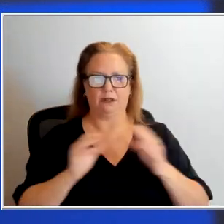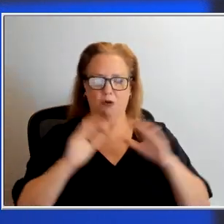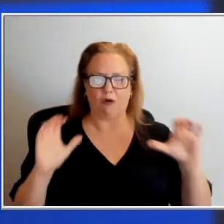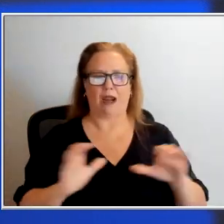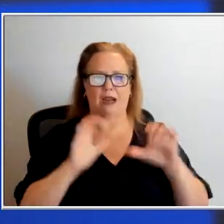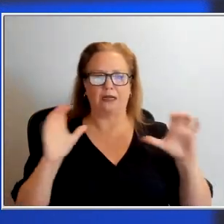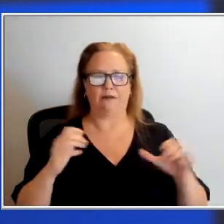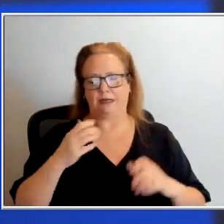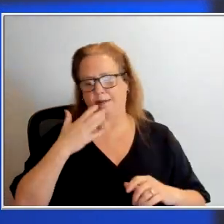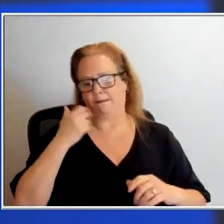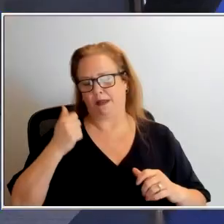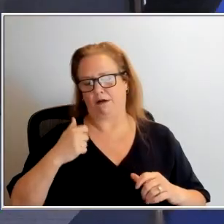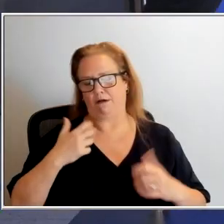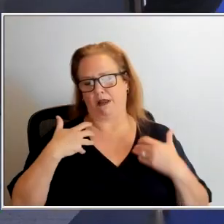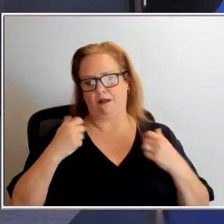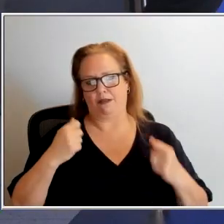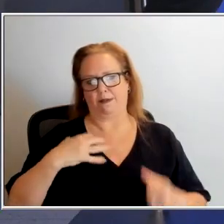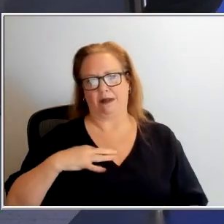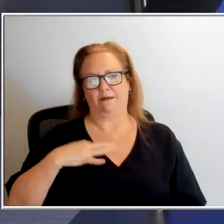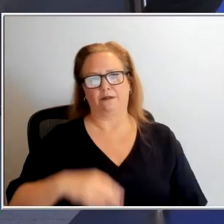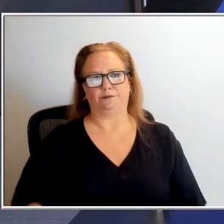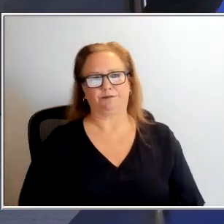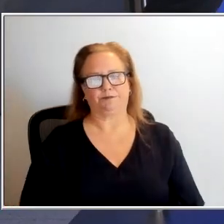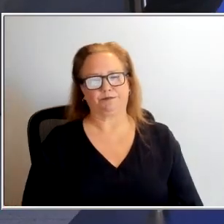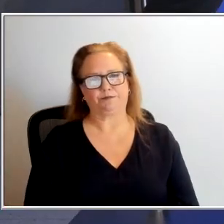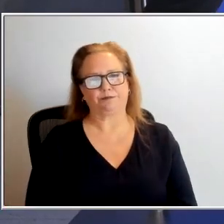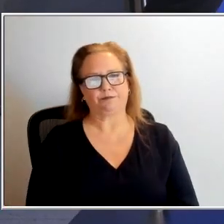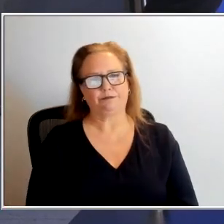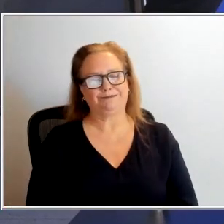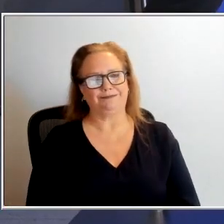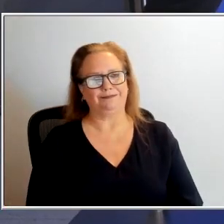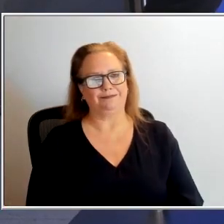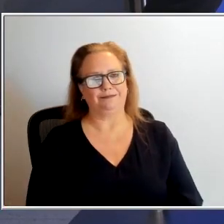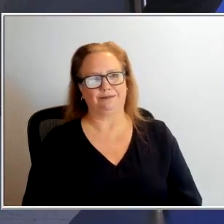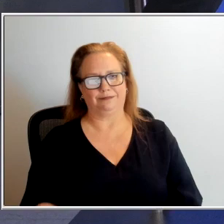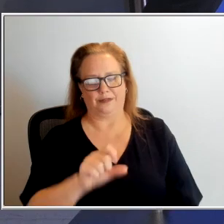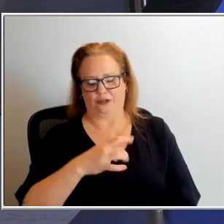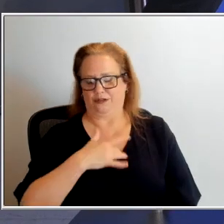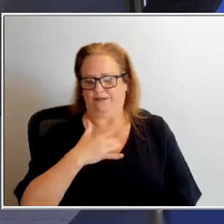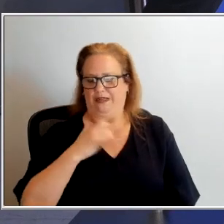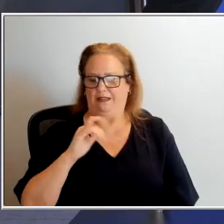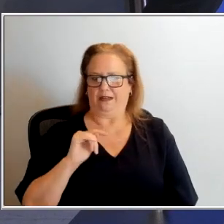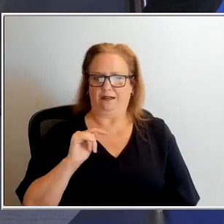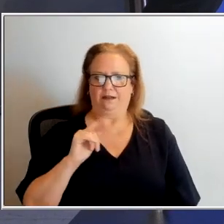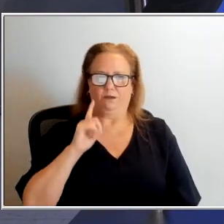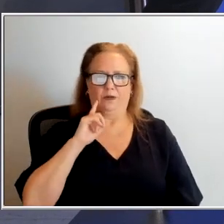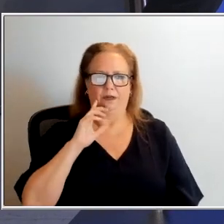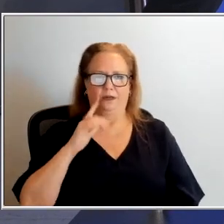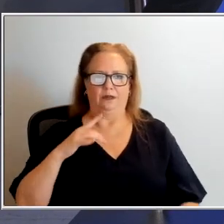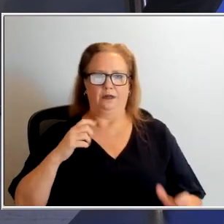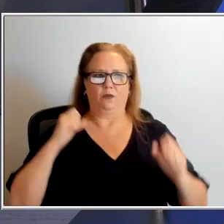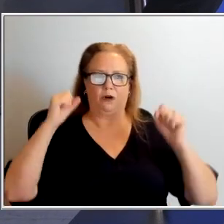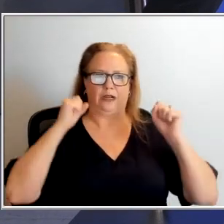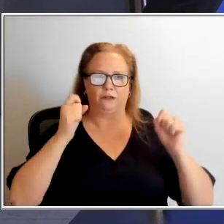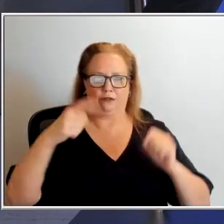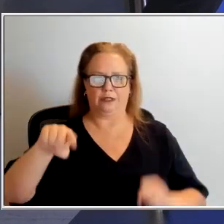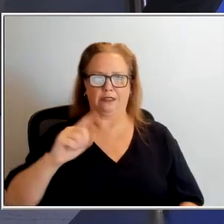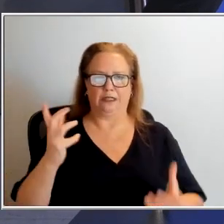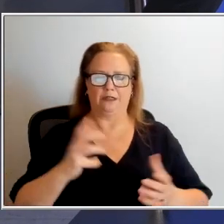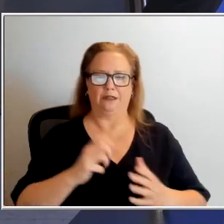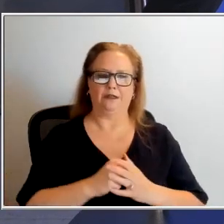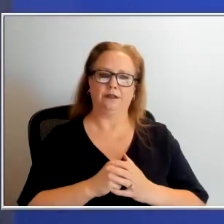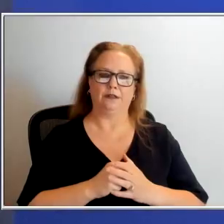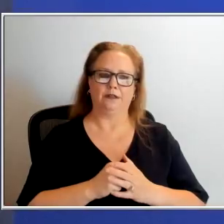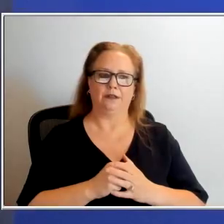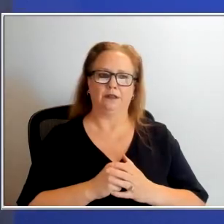health benefit. And it is just, you just feel it, don't you? I suspect we all are exercisers here, so Olsby. You know,